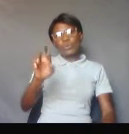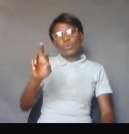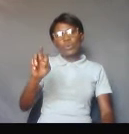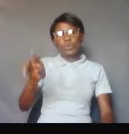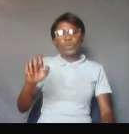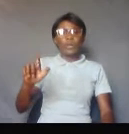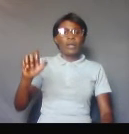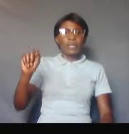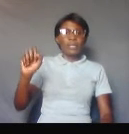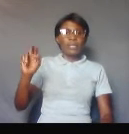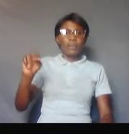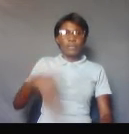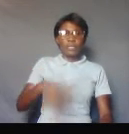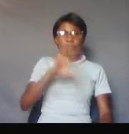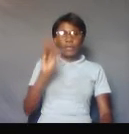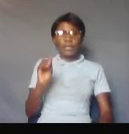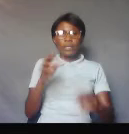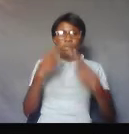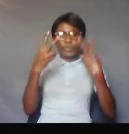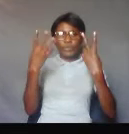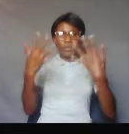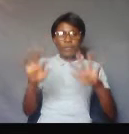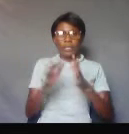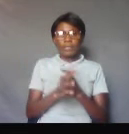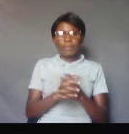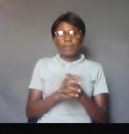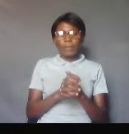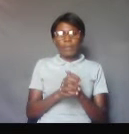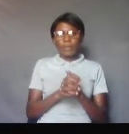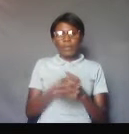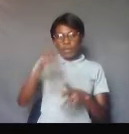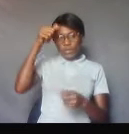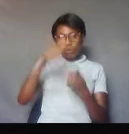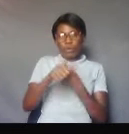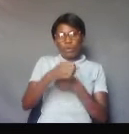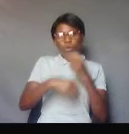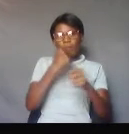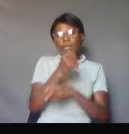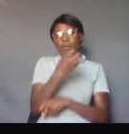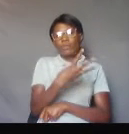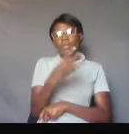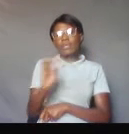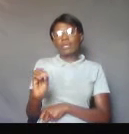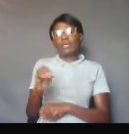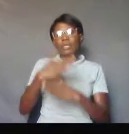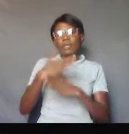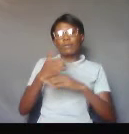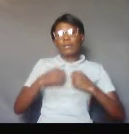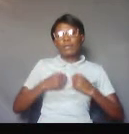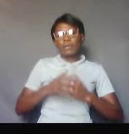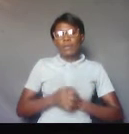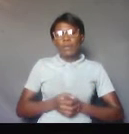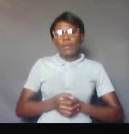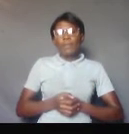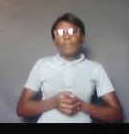We had our 30th anniversary celebration for our work.